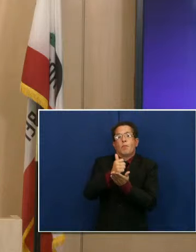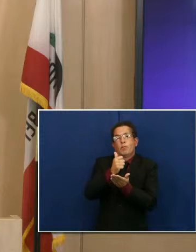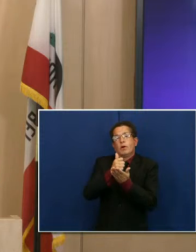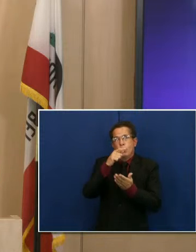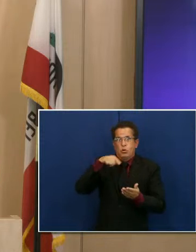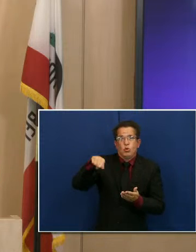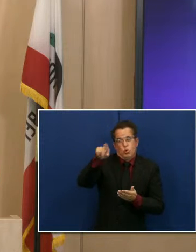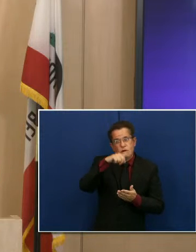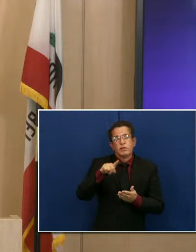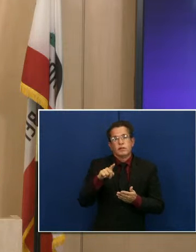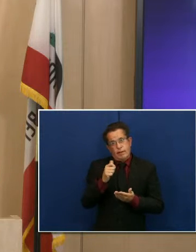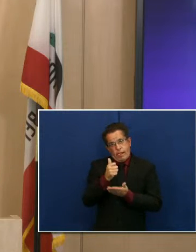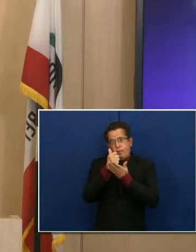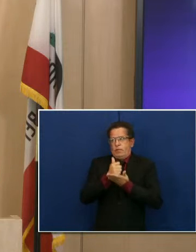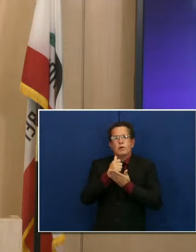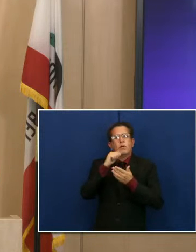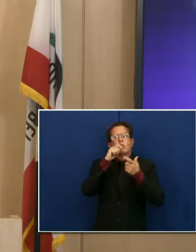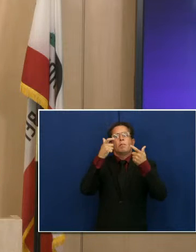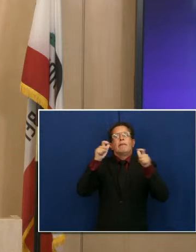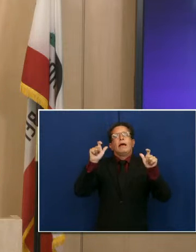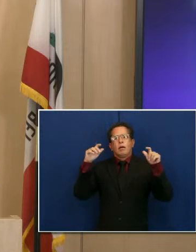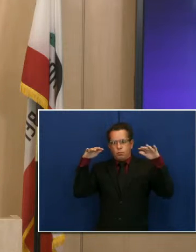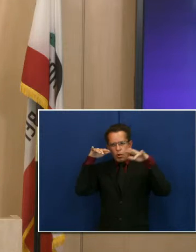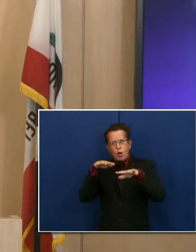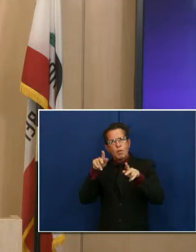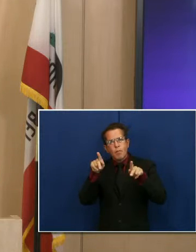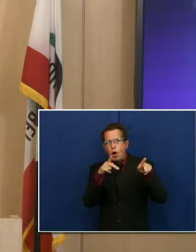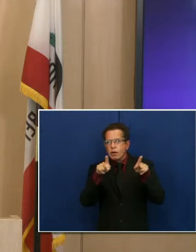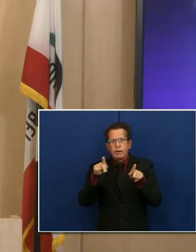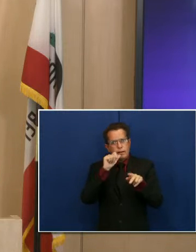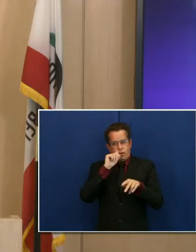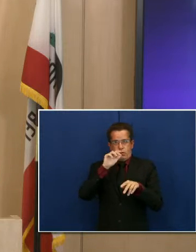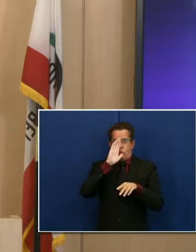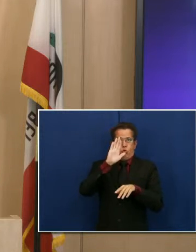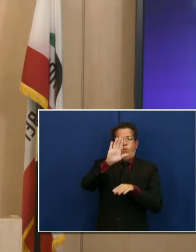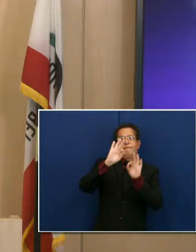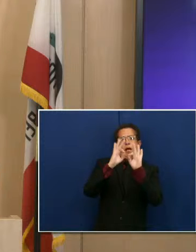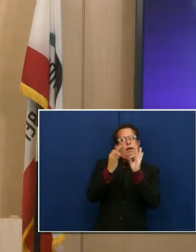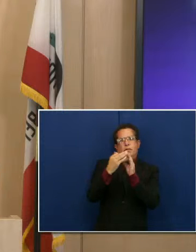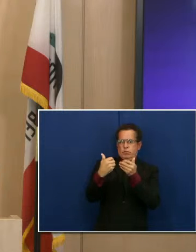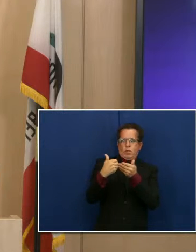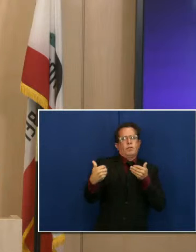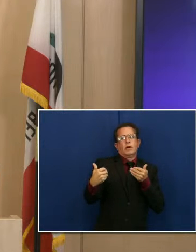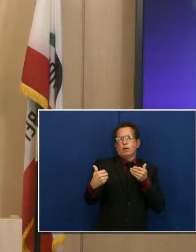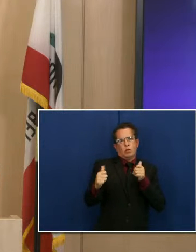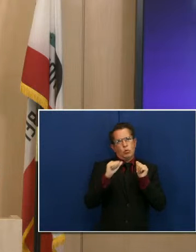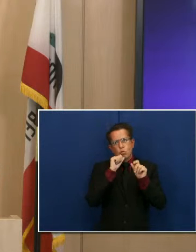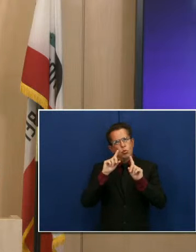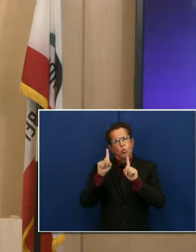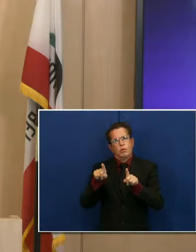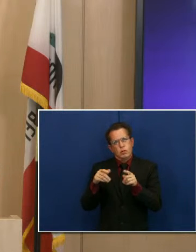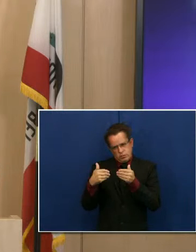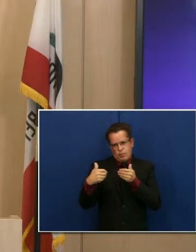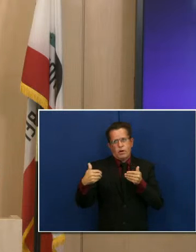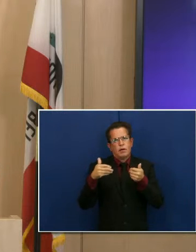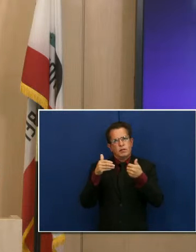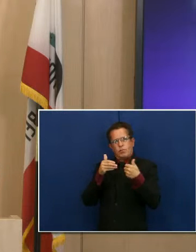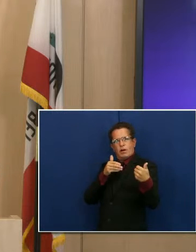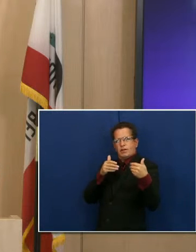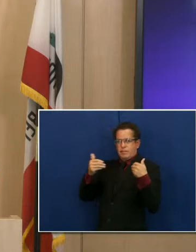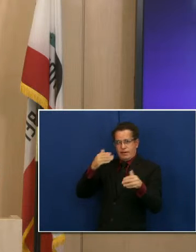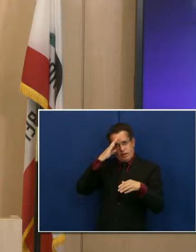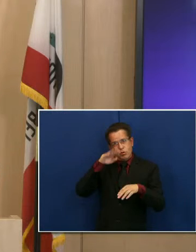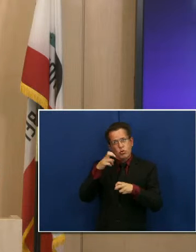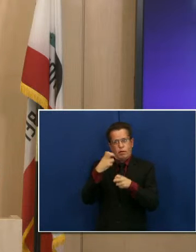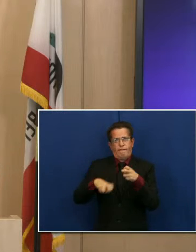there to avoid large gatherings with people outside your immediate family. We know that's a lot to ask at this time of the